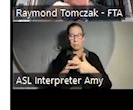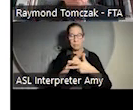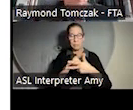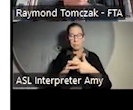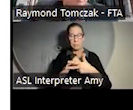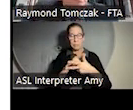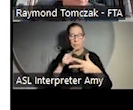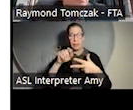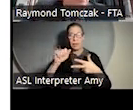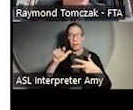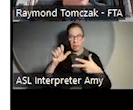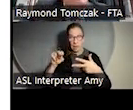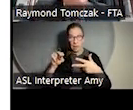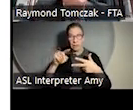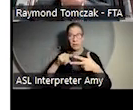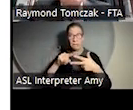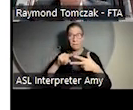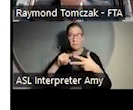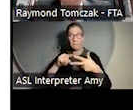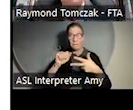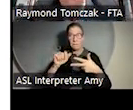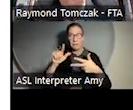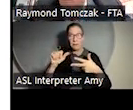Is Alan Green with us?